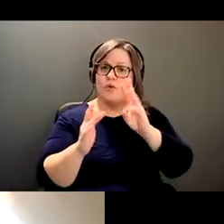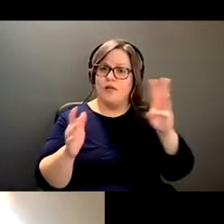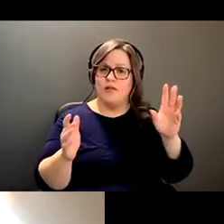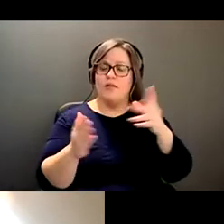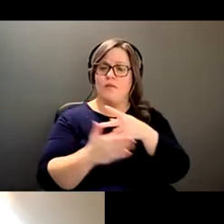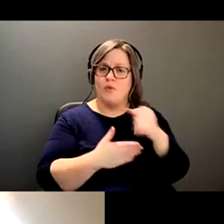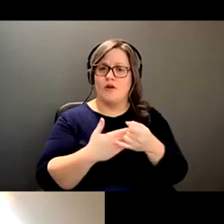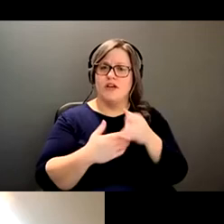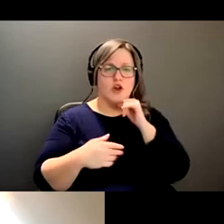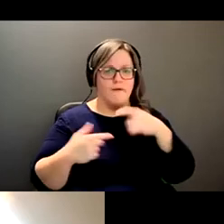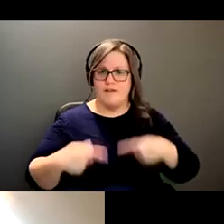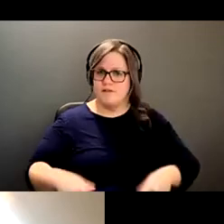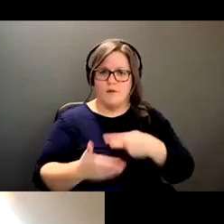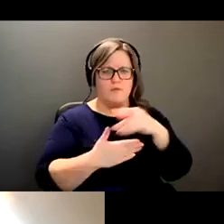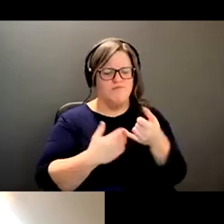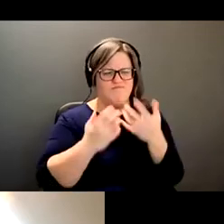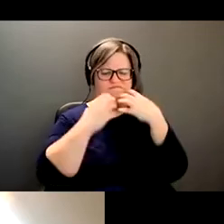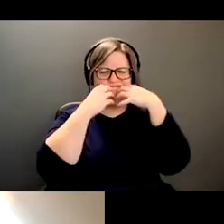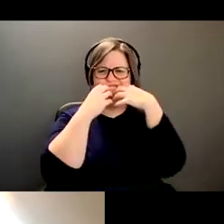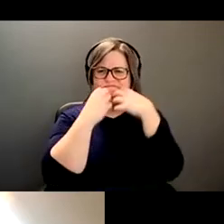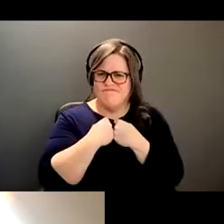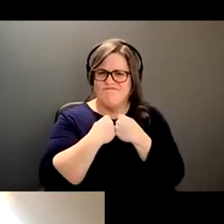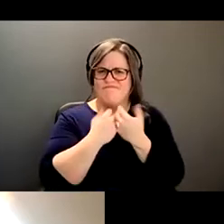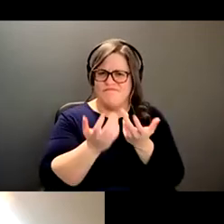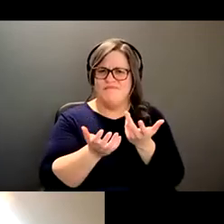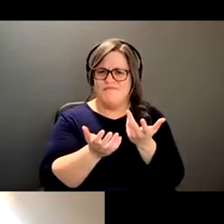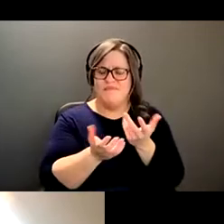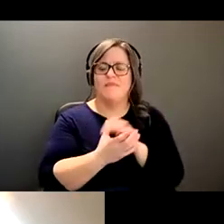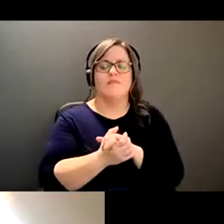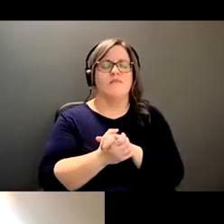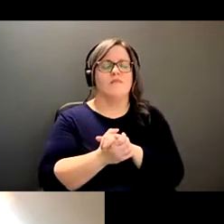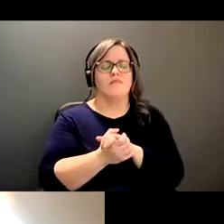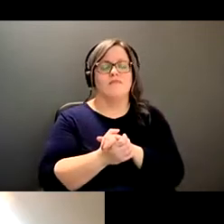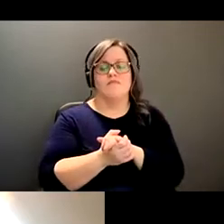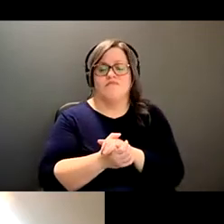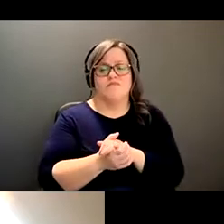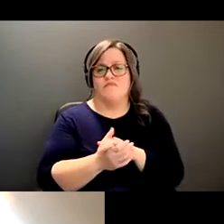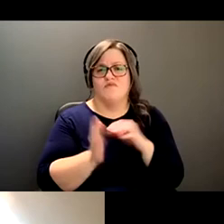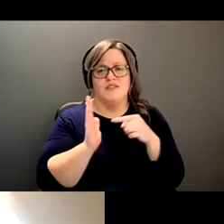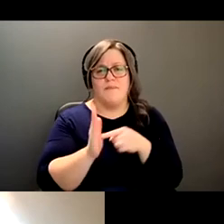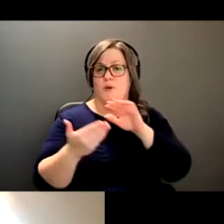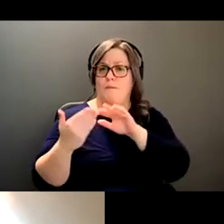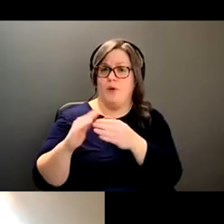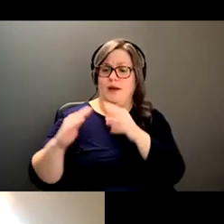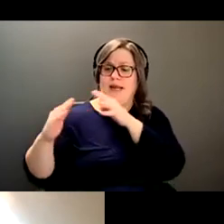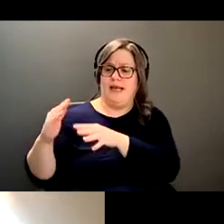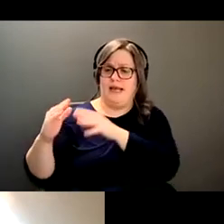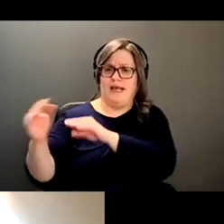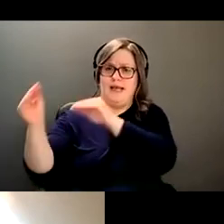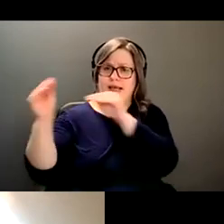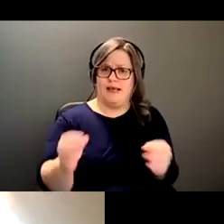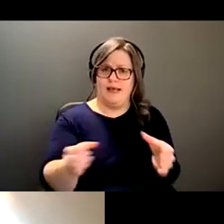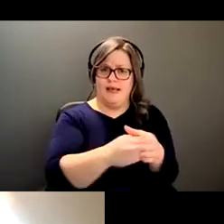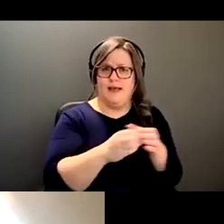that aren't physical. I always think about the fact that, like, you know, for diaspora communities, digital and